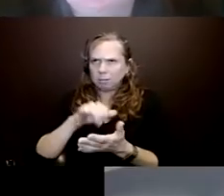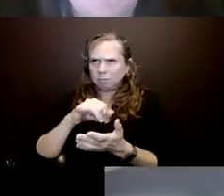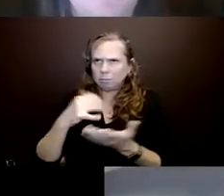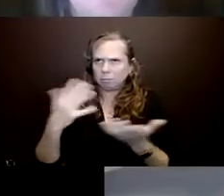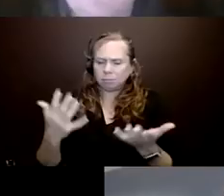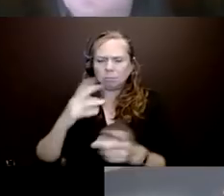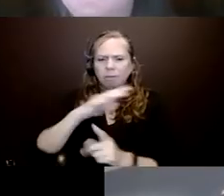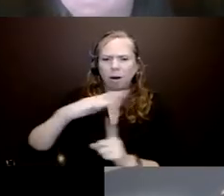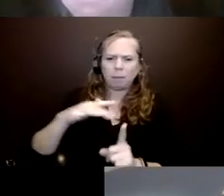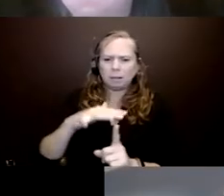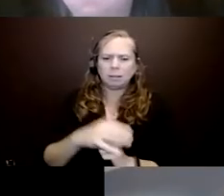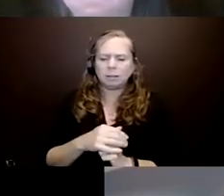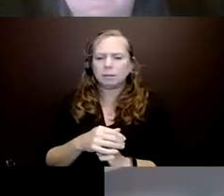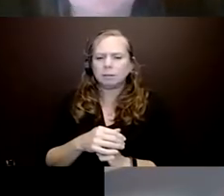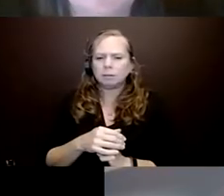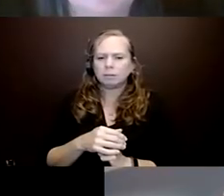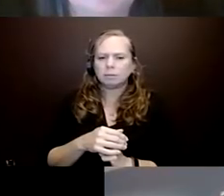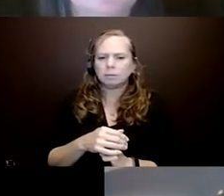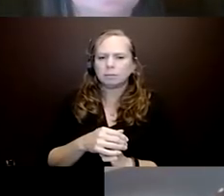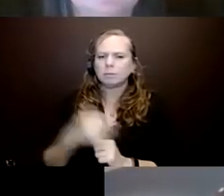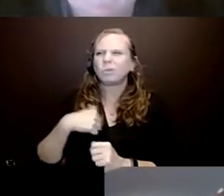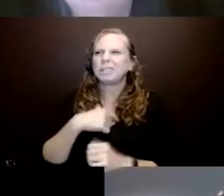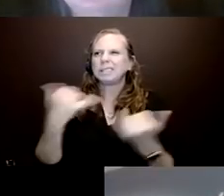Thanks for that question. We currently have